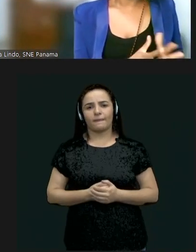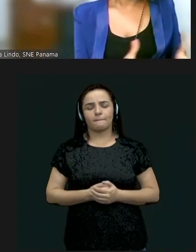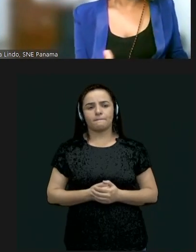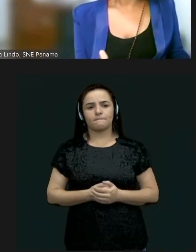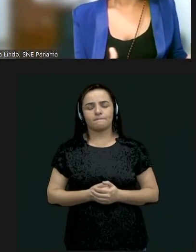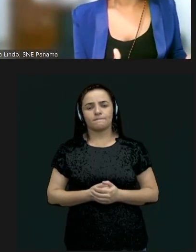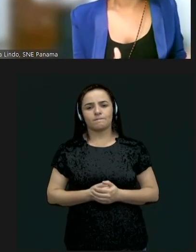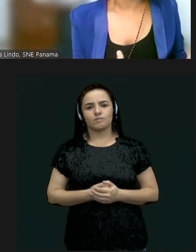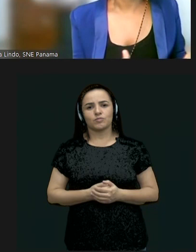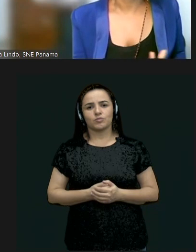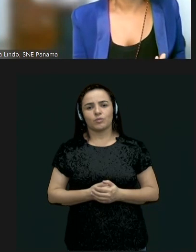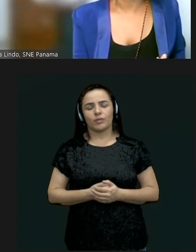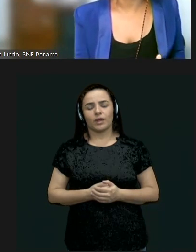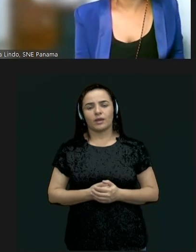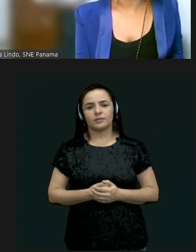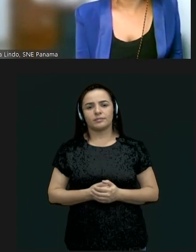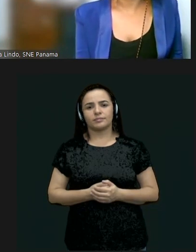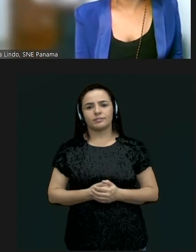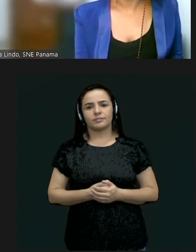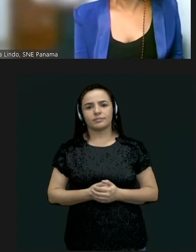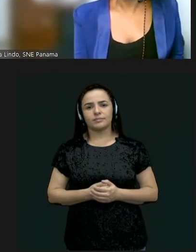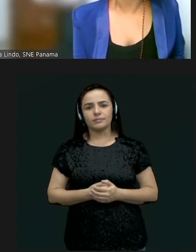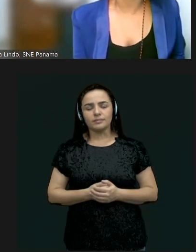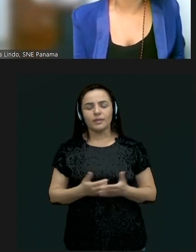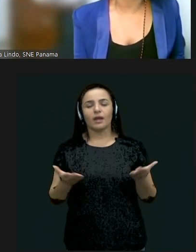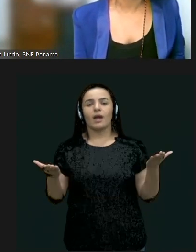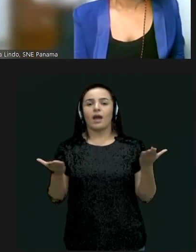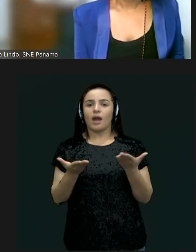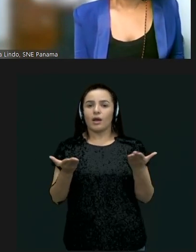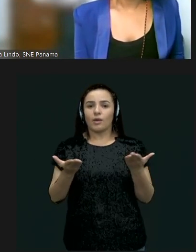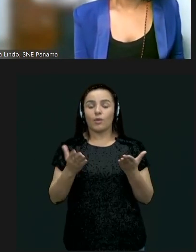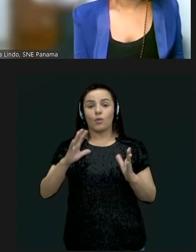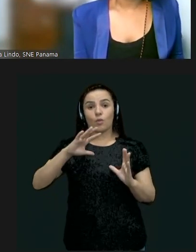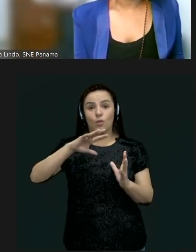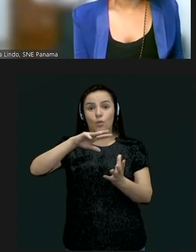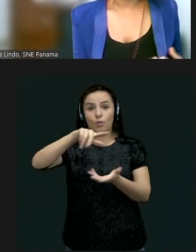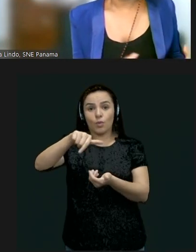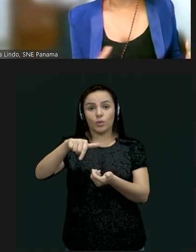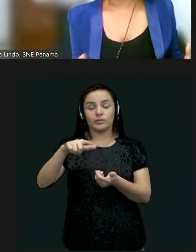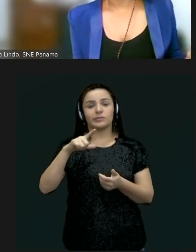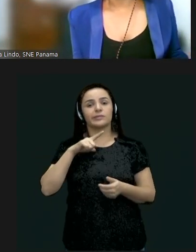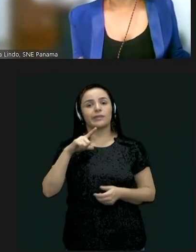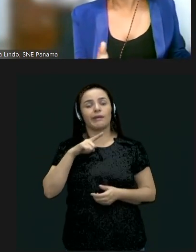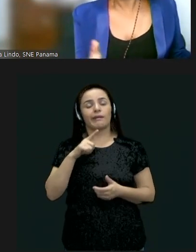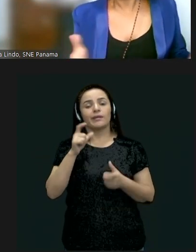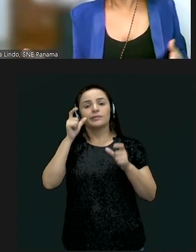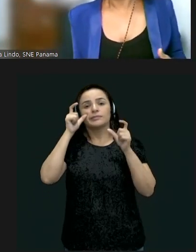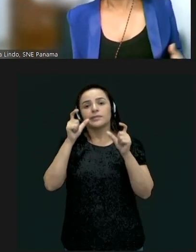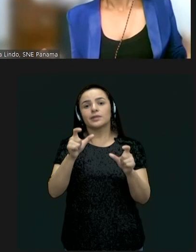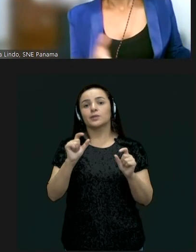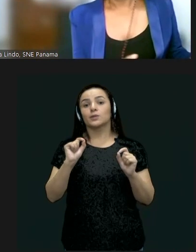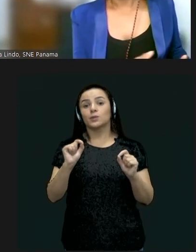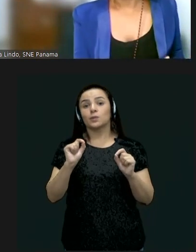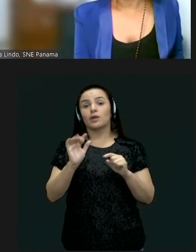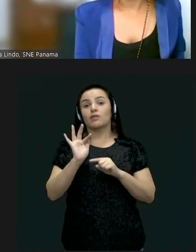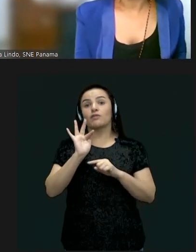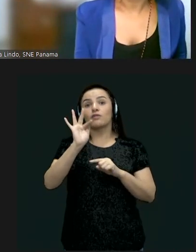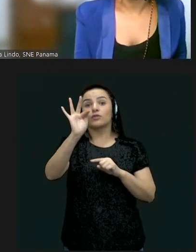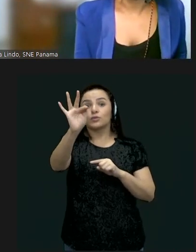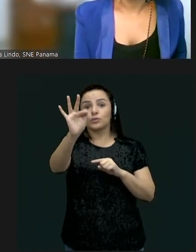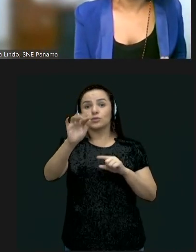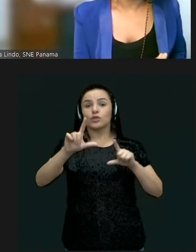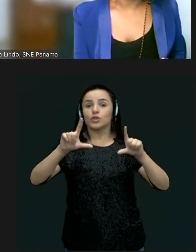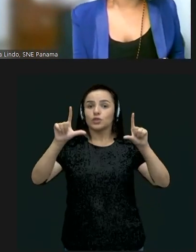the world is looking toward to a full decarbonization in 2050, we wanted to measure the impact